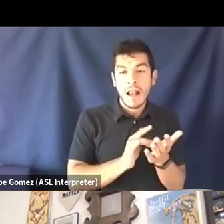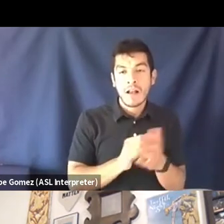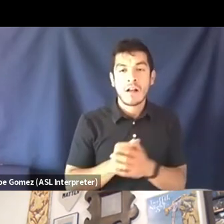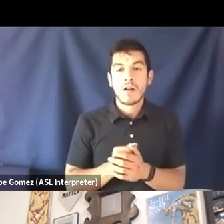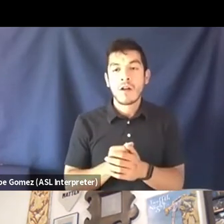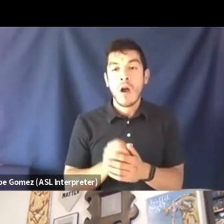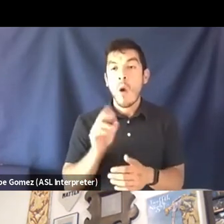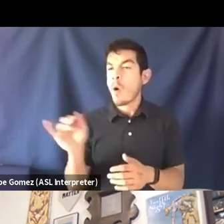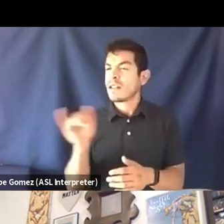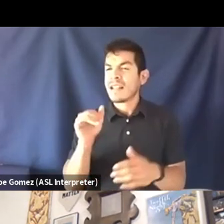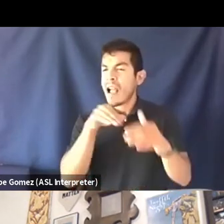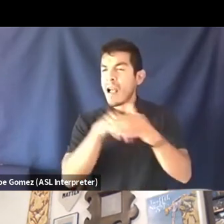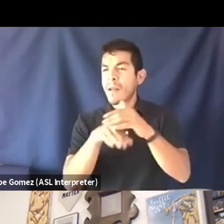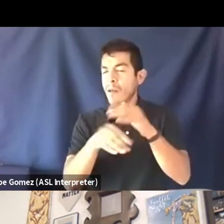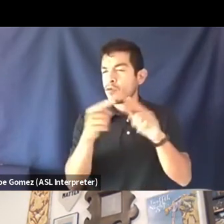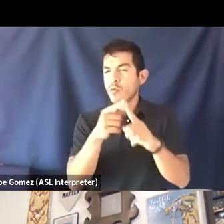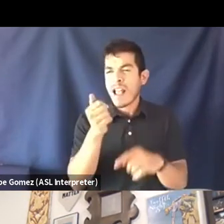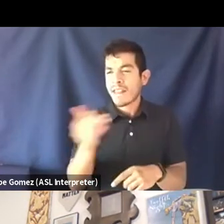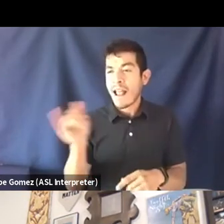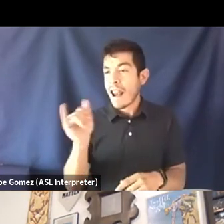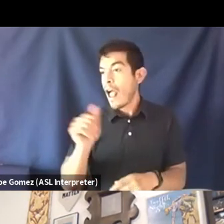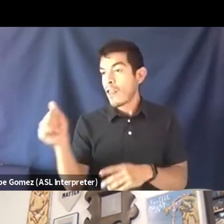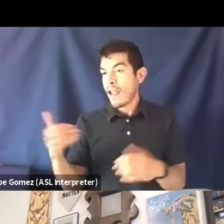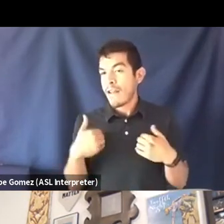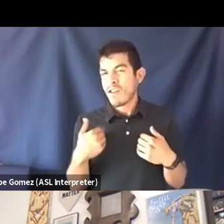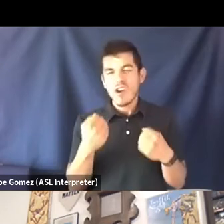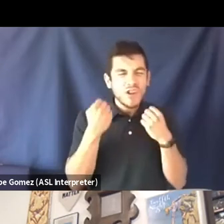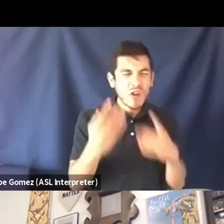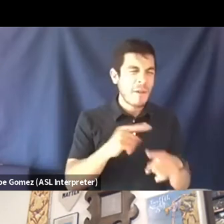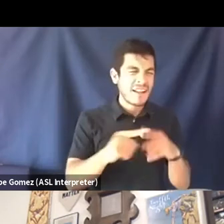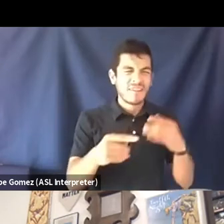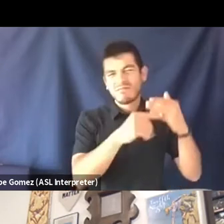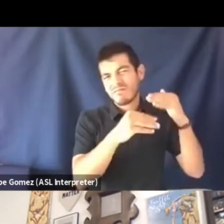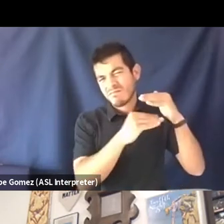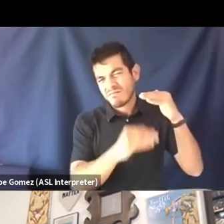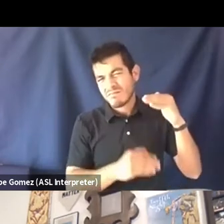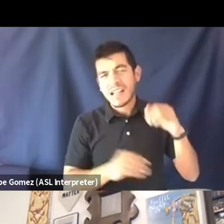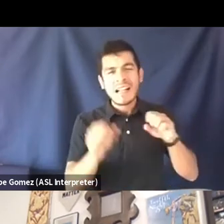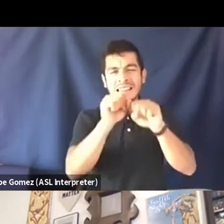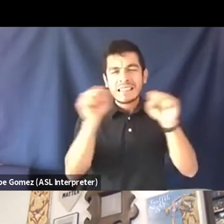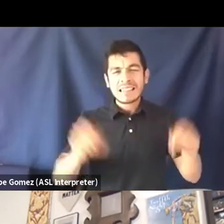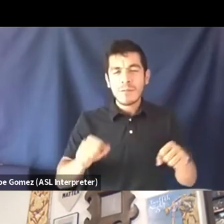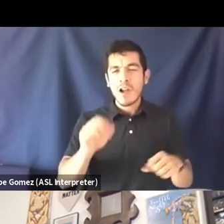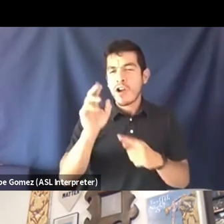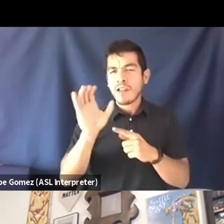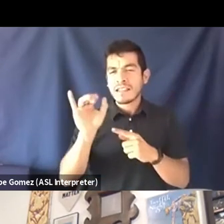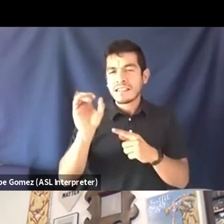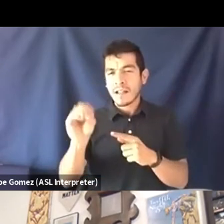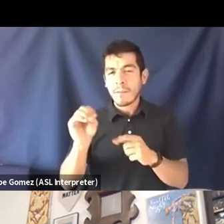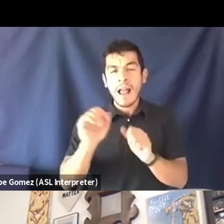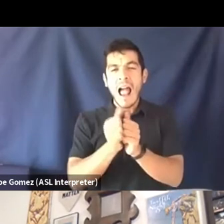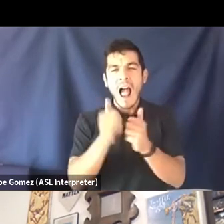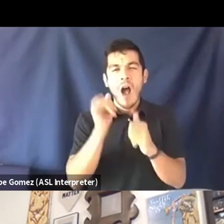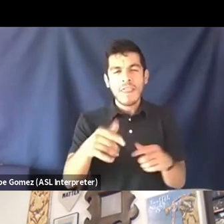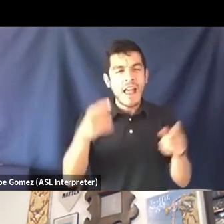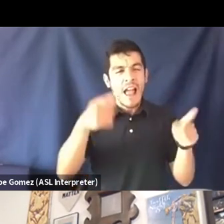the accessibility to it like others have. Just so many different things, systemic racism and how that plays out in